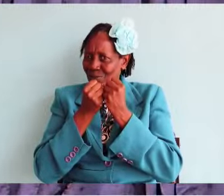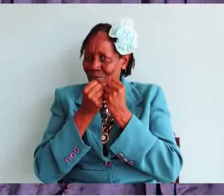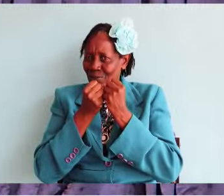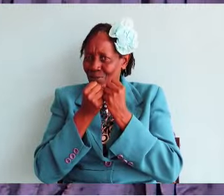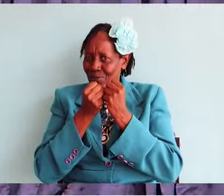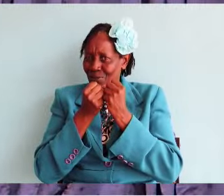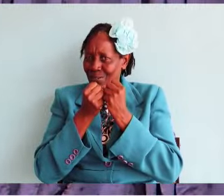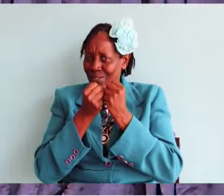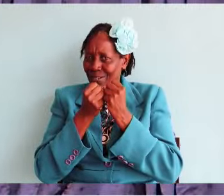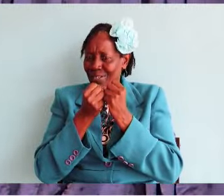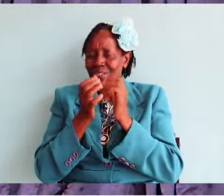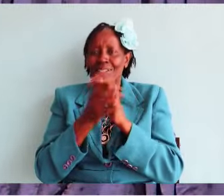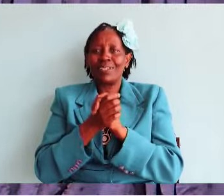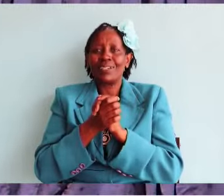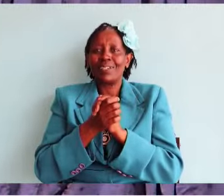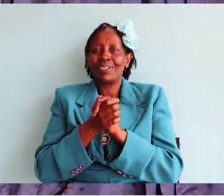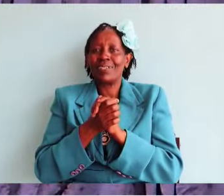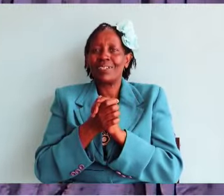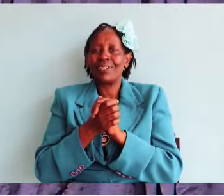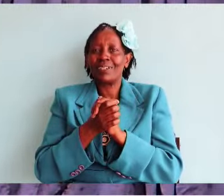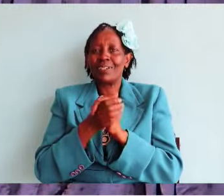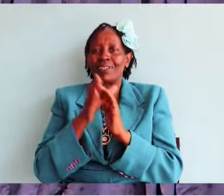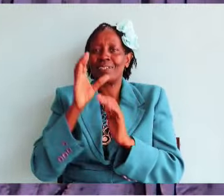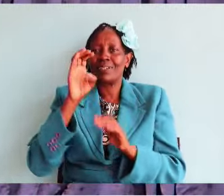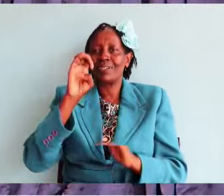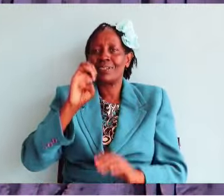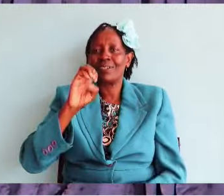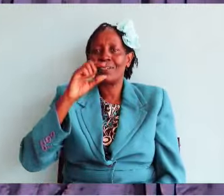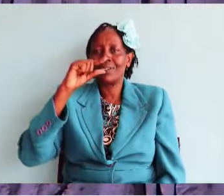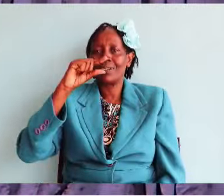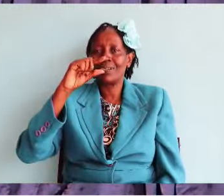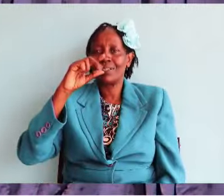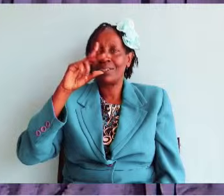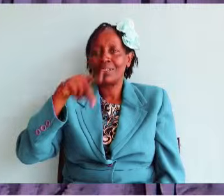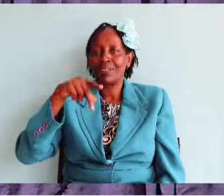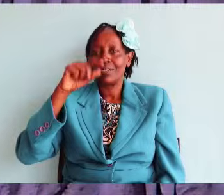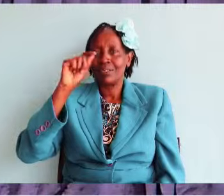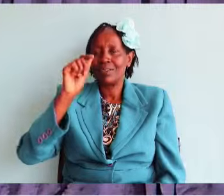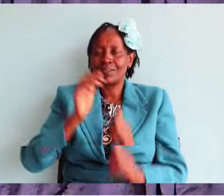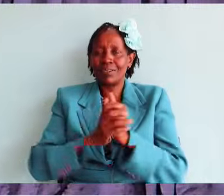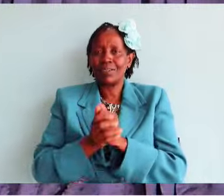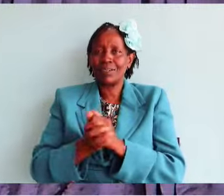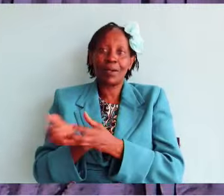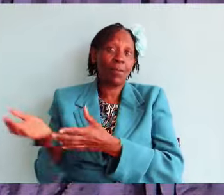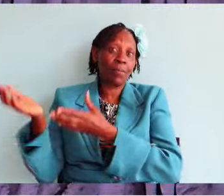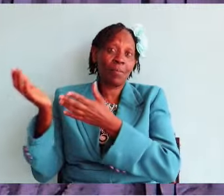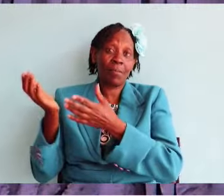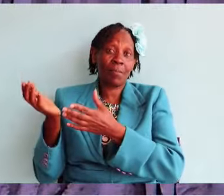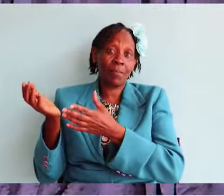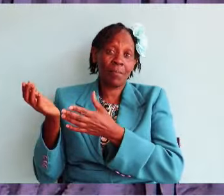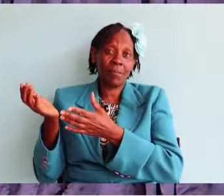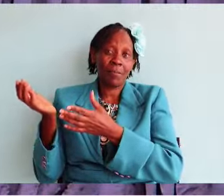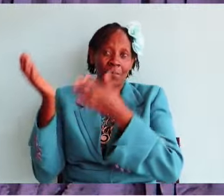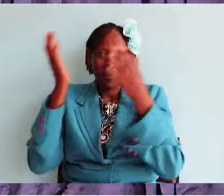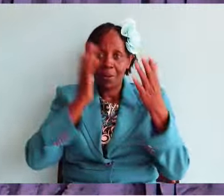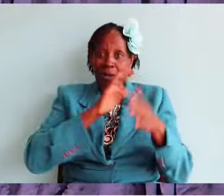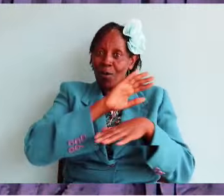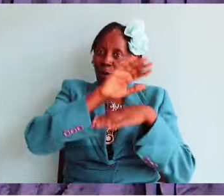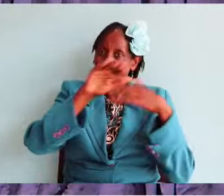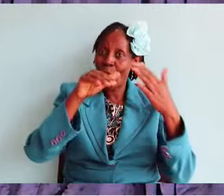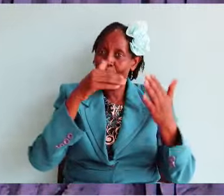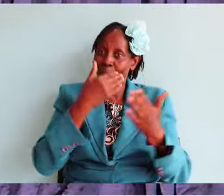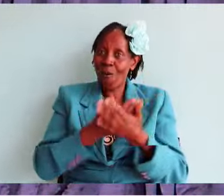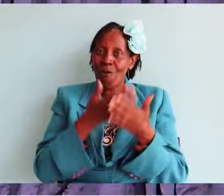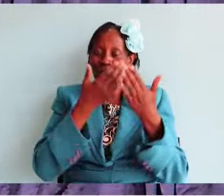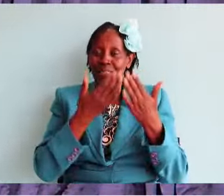land. What did Aaron do to them? Bring all the things, and if he comes to this church, maybe he will still get the